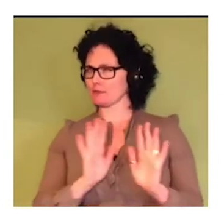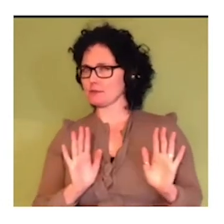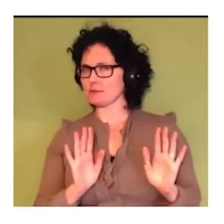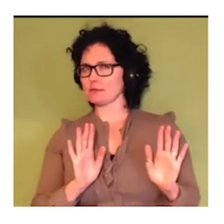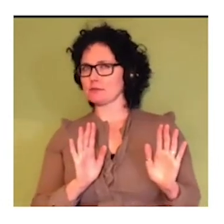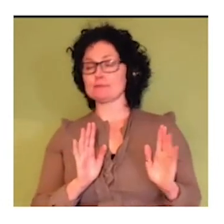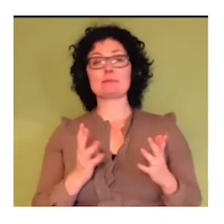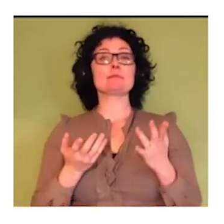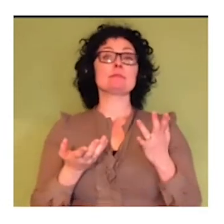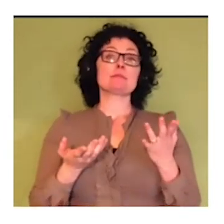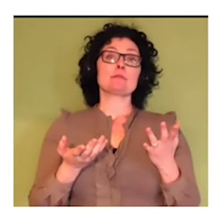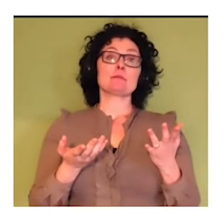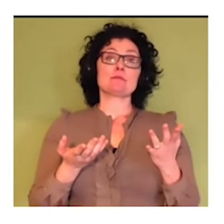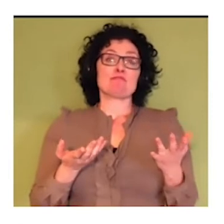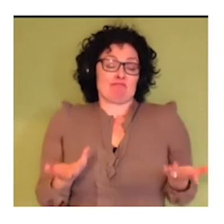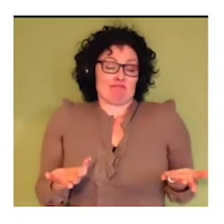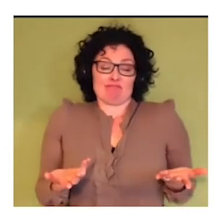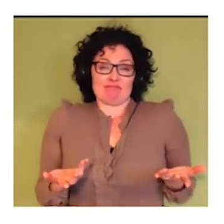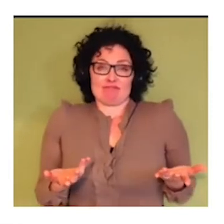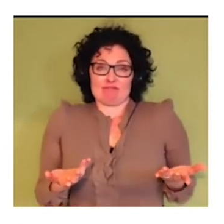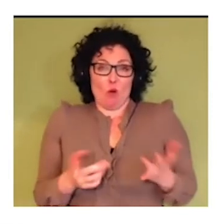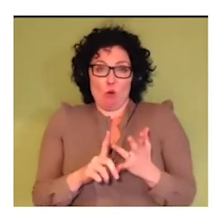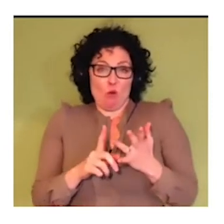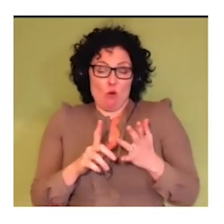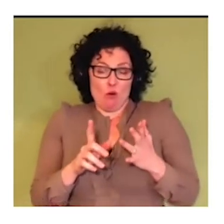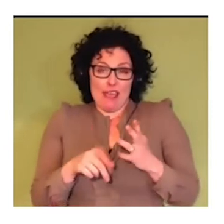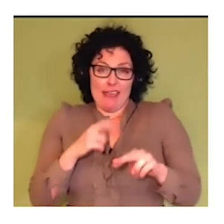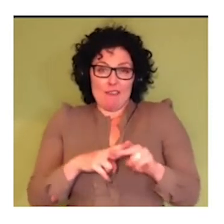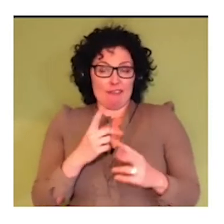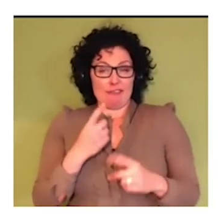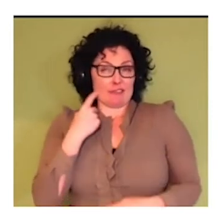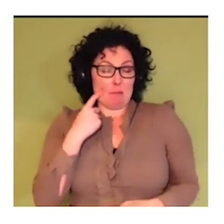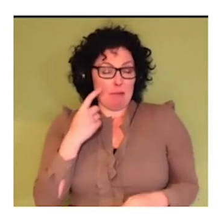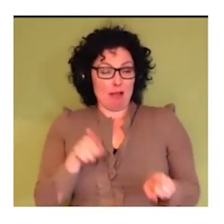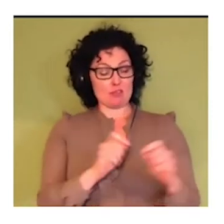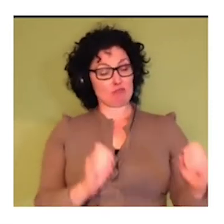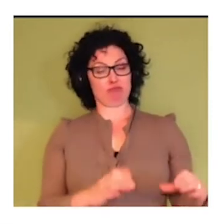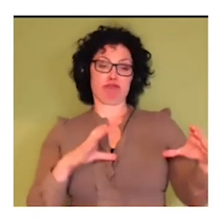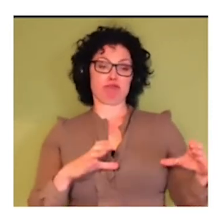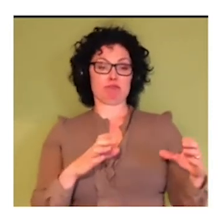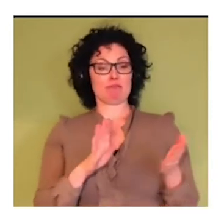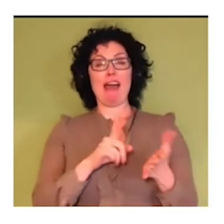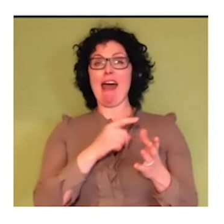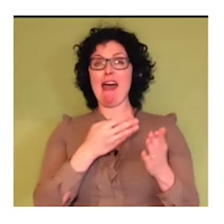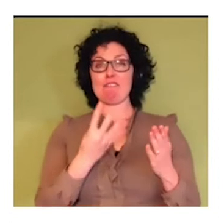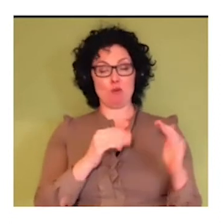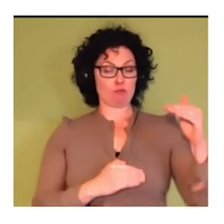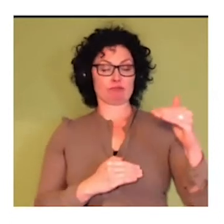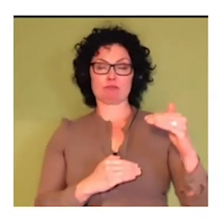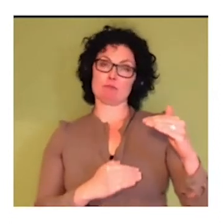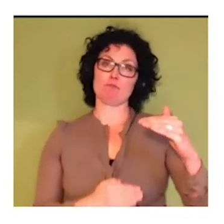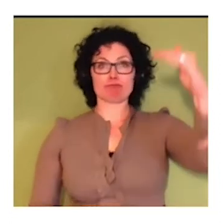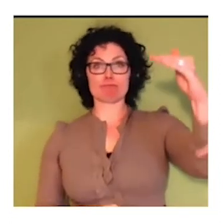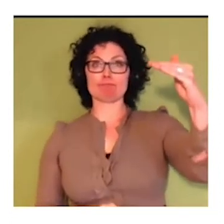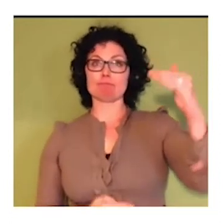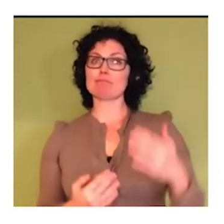Otherwise, we would just simply recommend blowing documents up from A4 to A3. Vision impairment is not just